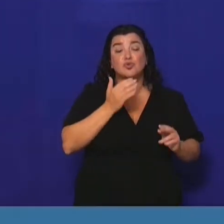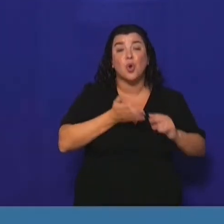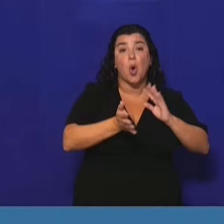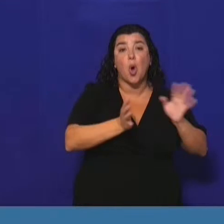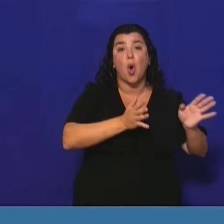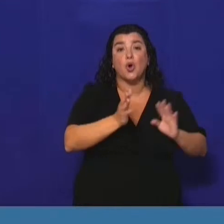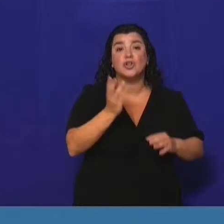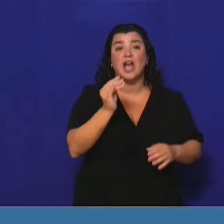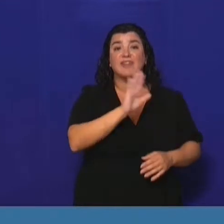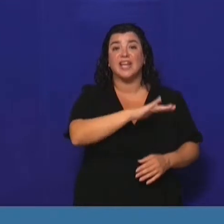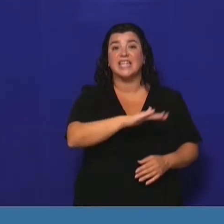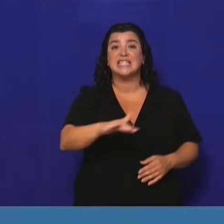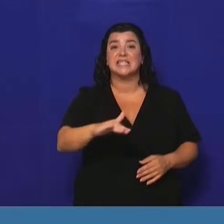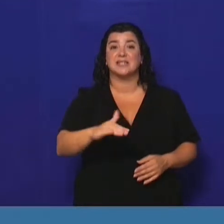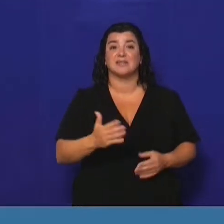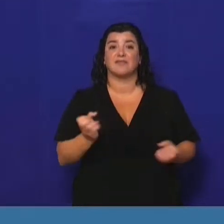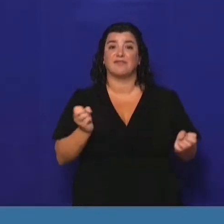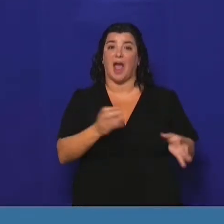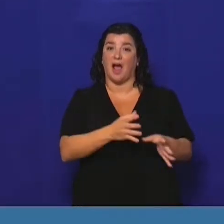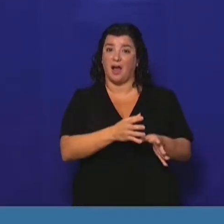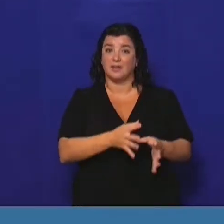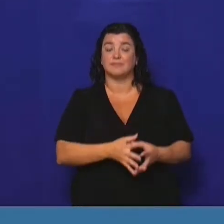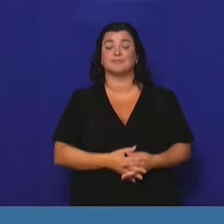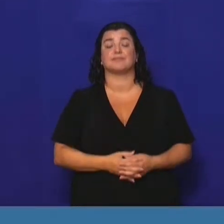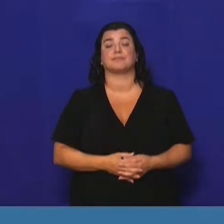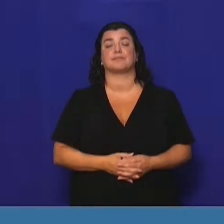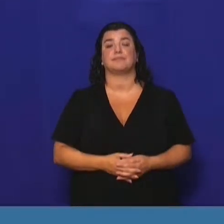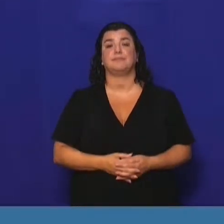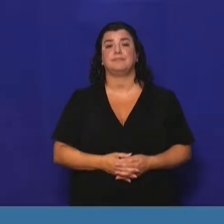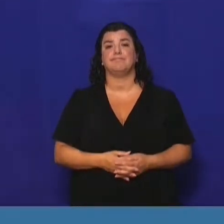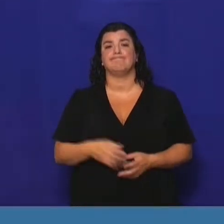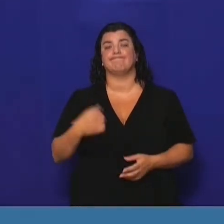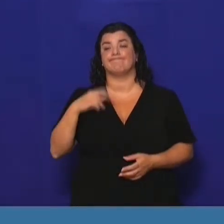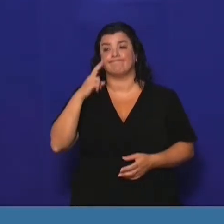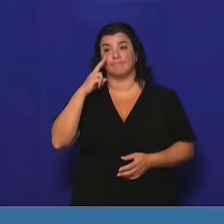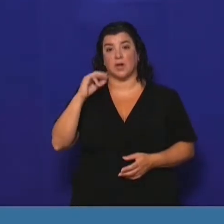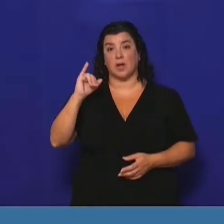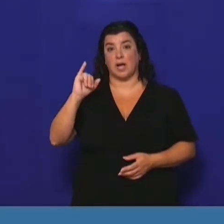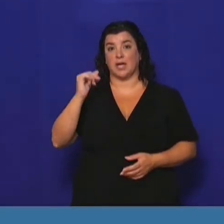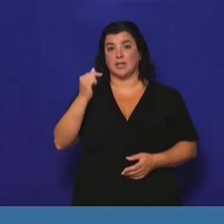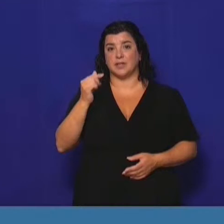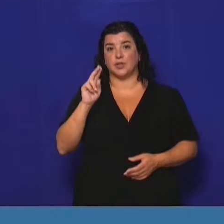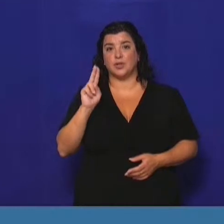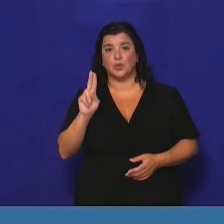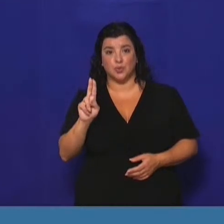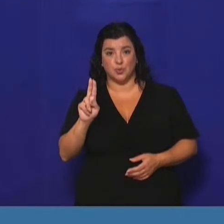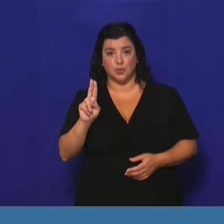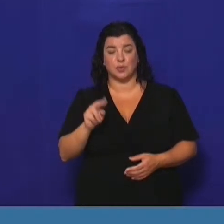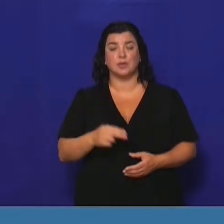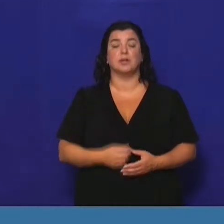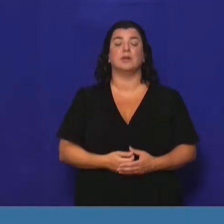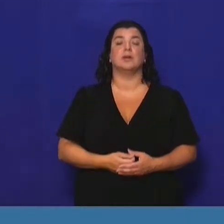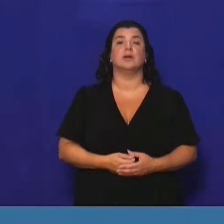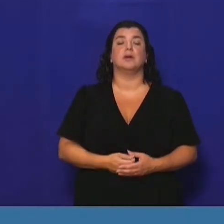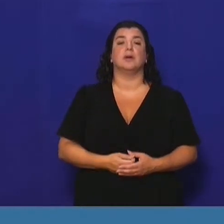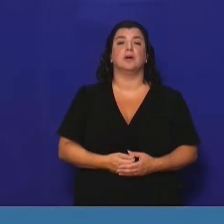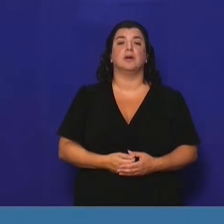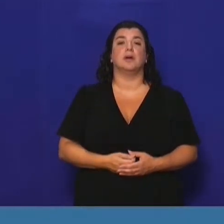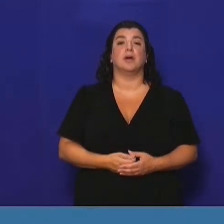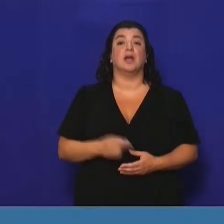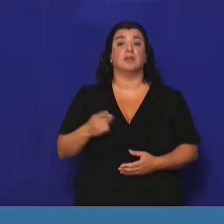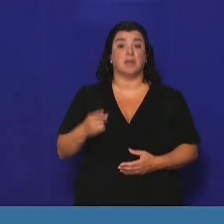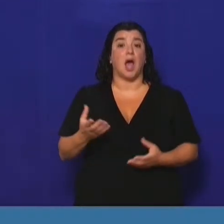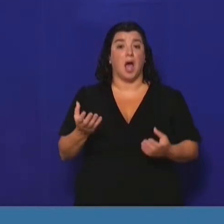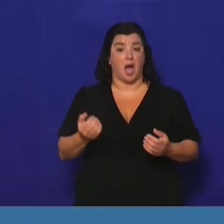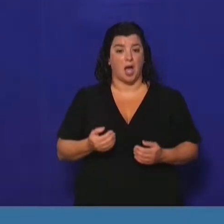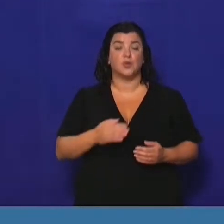nies. Meta nħarsu lejn ukoll l-ITU, ukoll aħna għandna ukoll l-ITU li huwa għandu